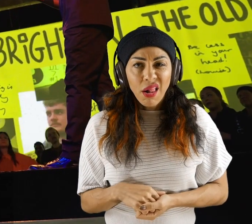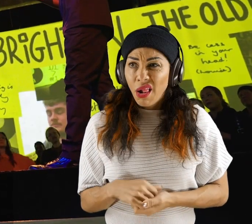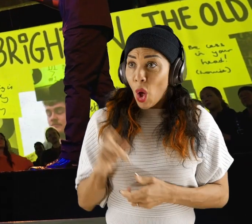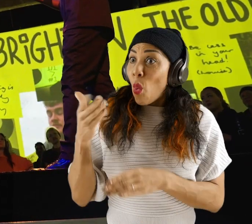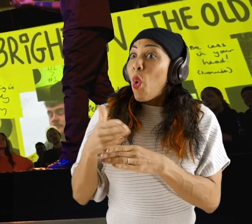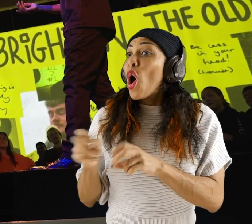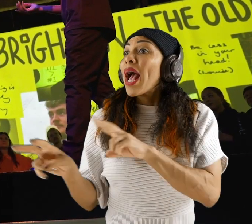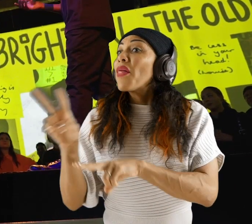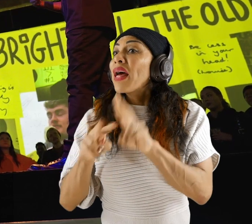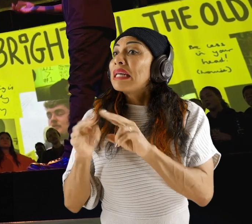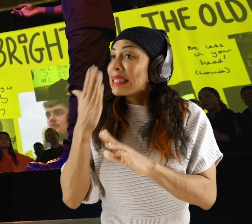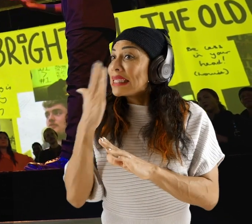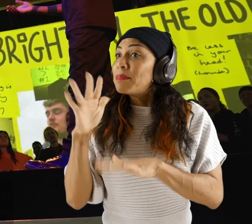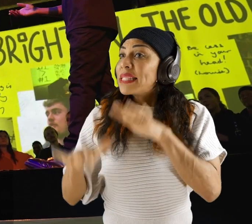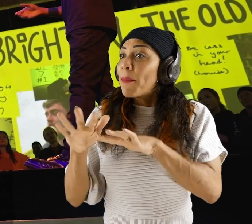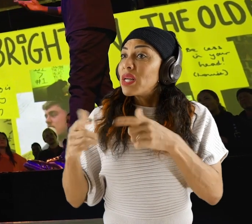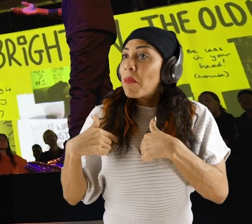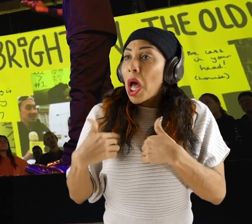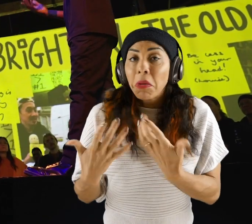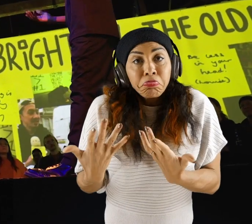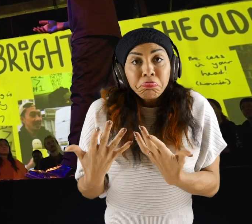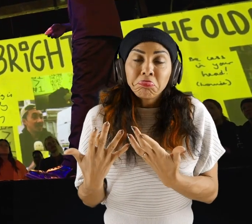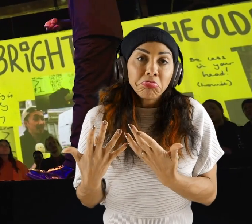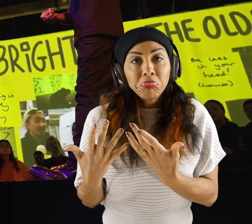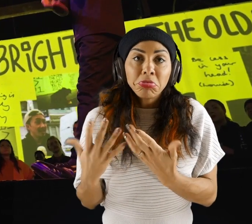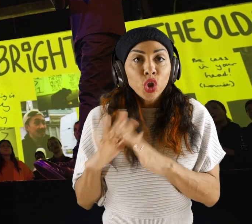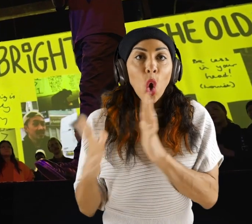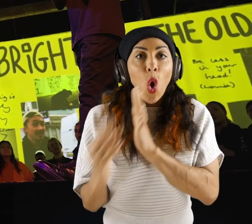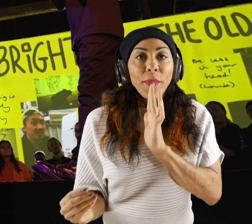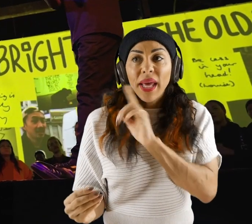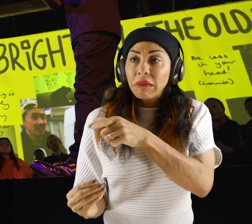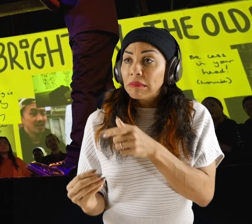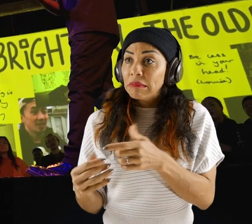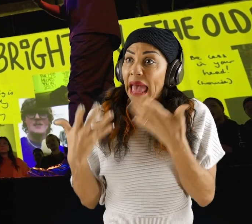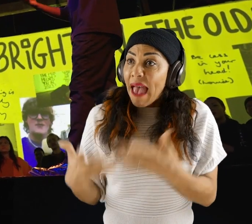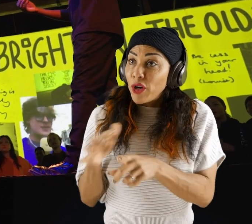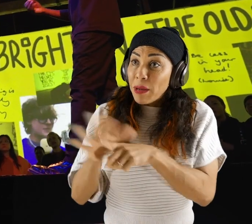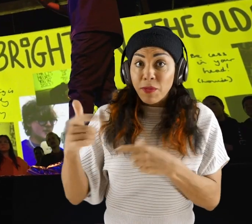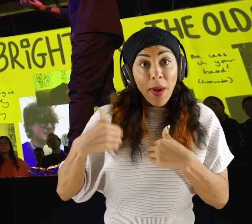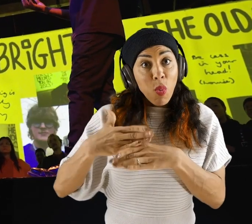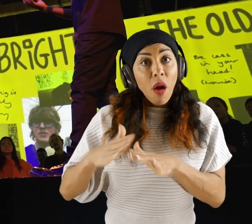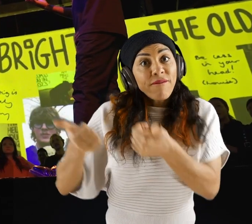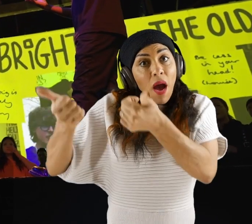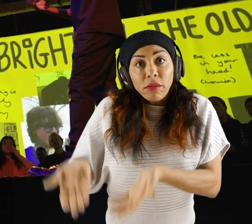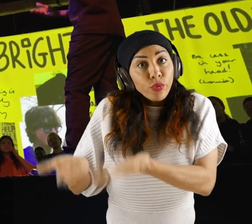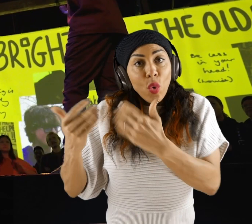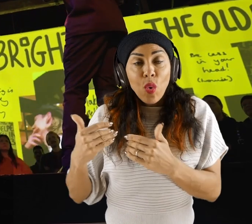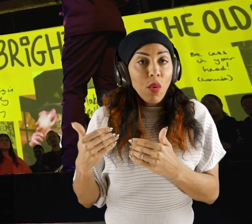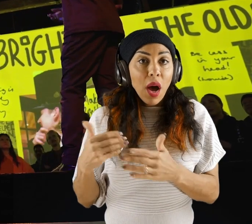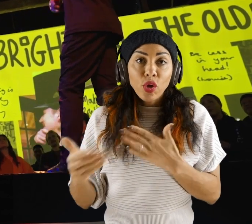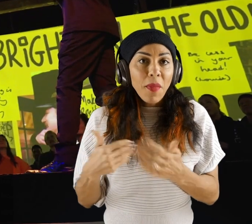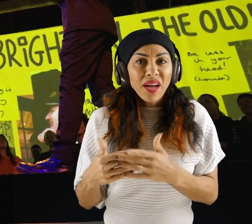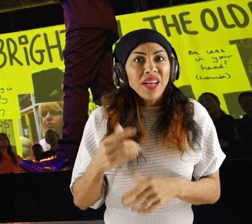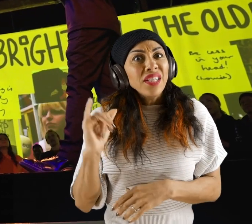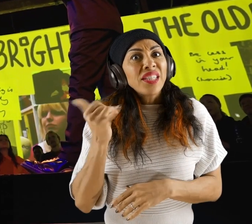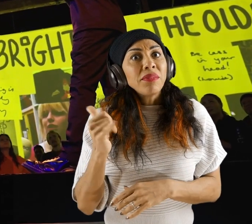heavily influenced, cool, bless, do your thing. I don't really care. Even with the remixes, people are like, oh, can I put it on Spotify? I'm like, yeah, bro, I don't